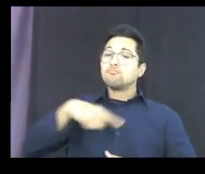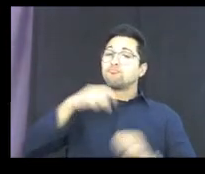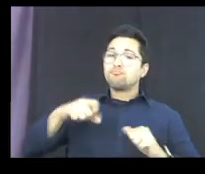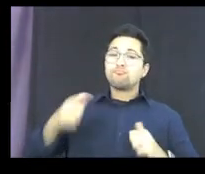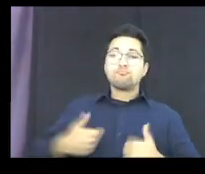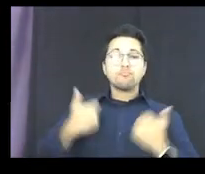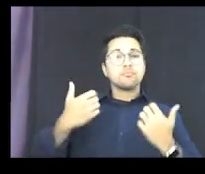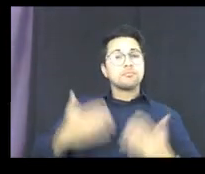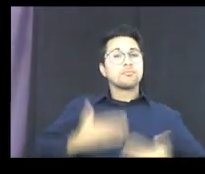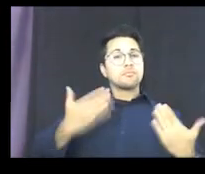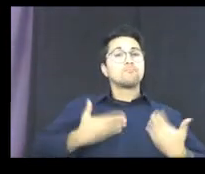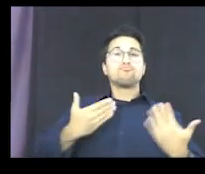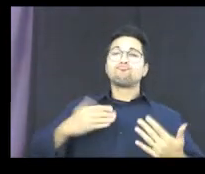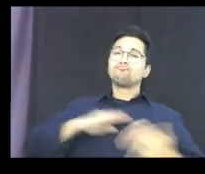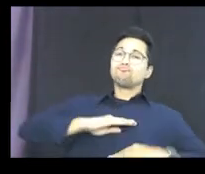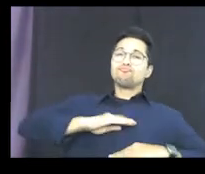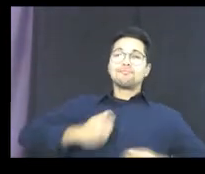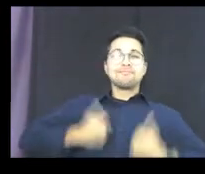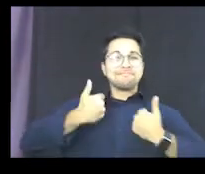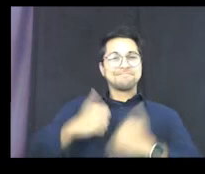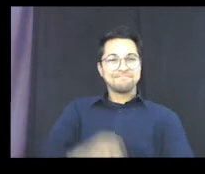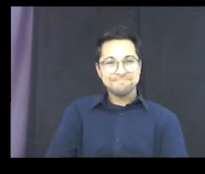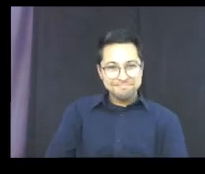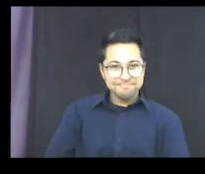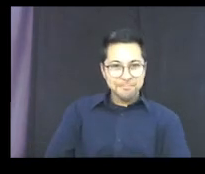happy, fulfilled lives.